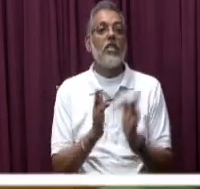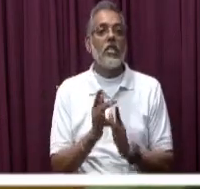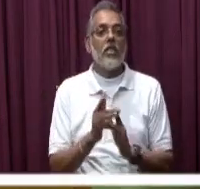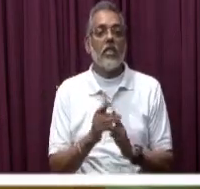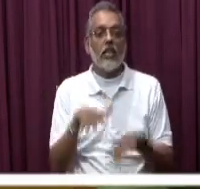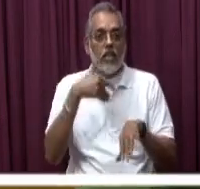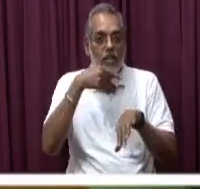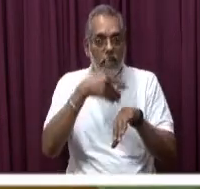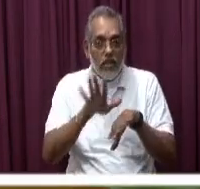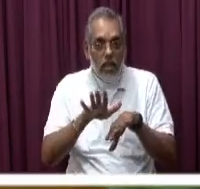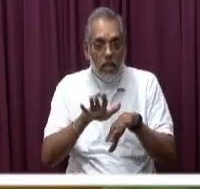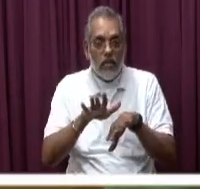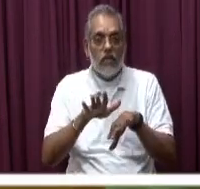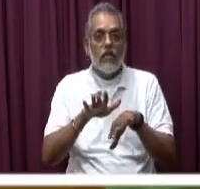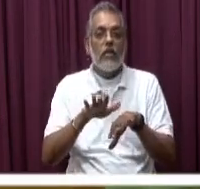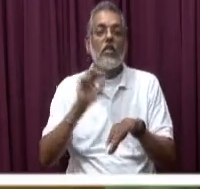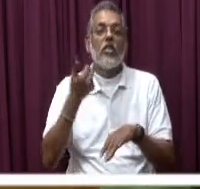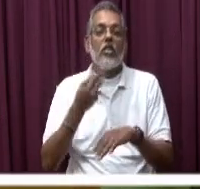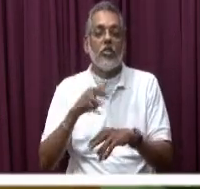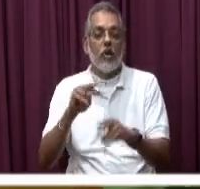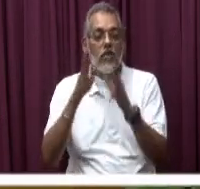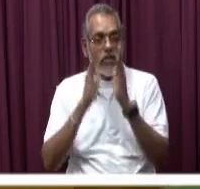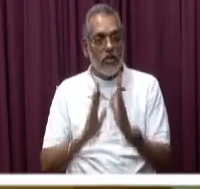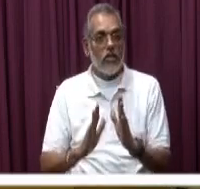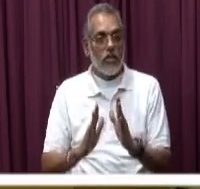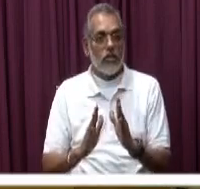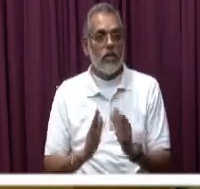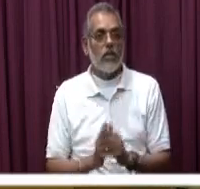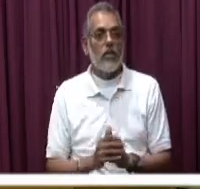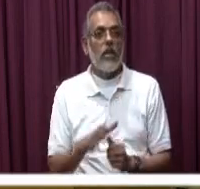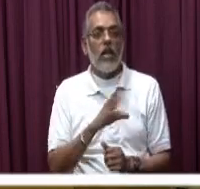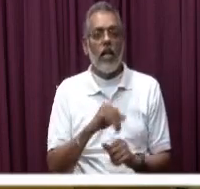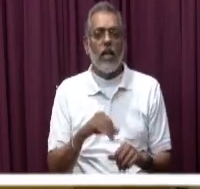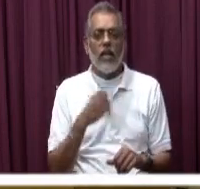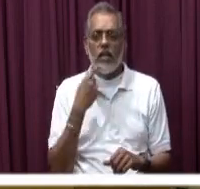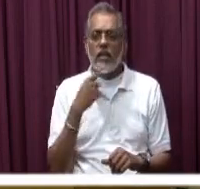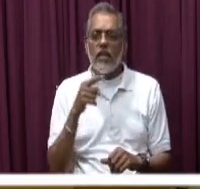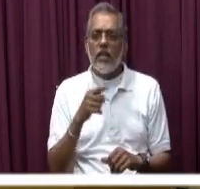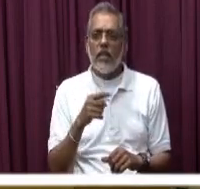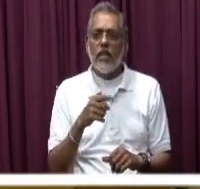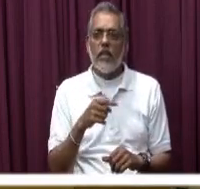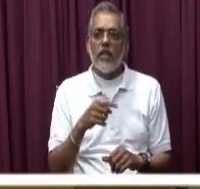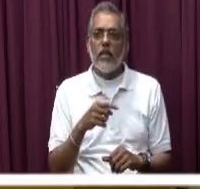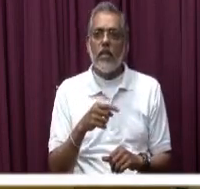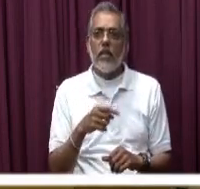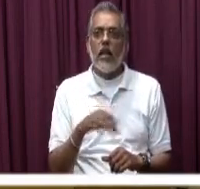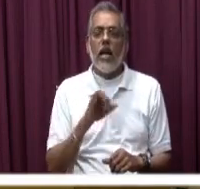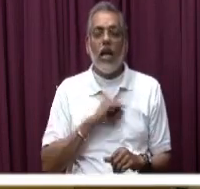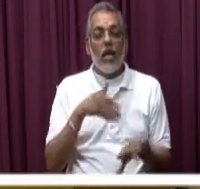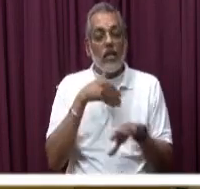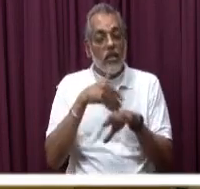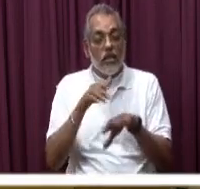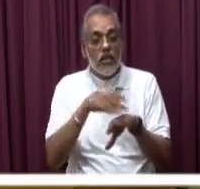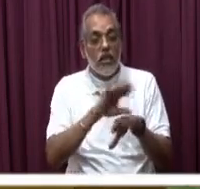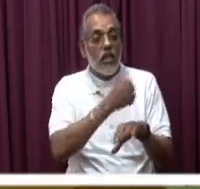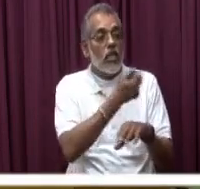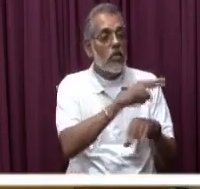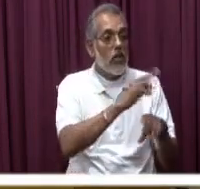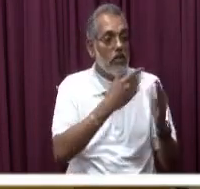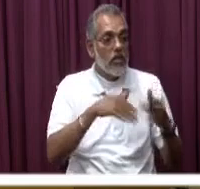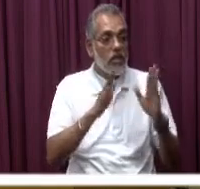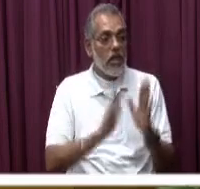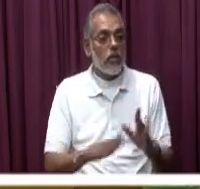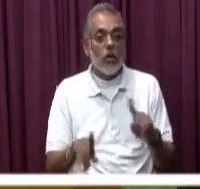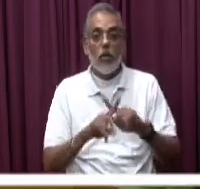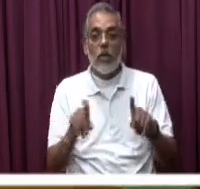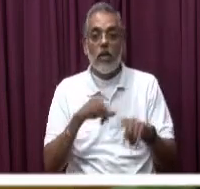his 12 disciples. And in missioning the 12, he is sending them out on mission, but he